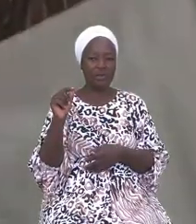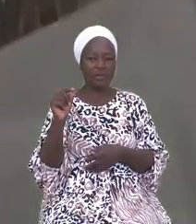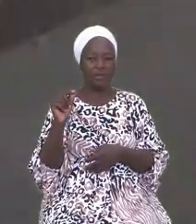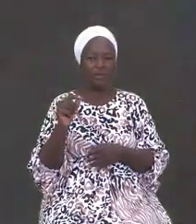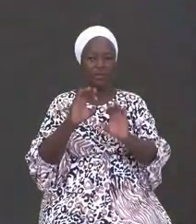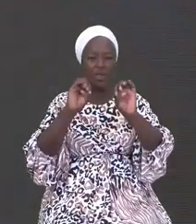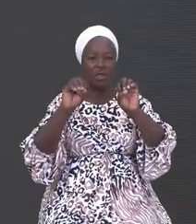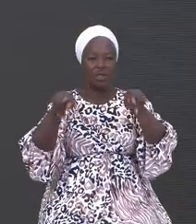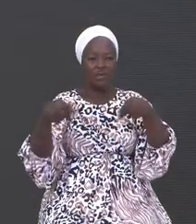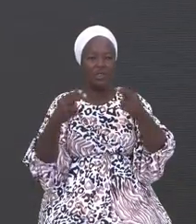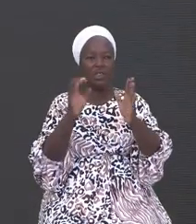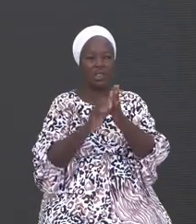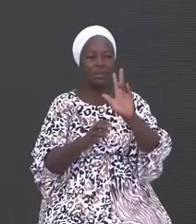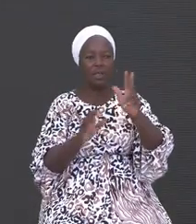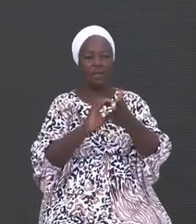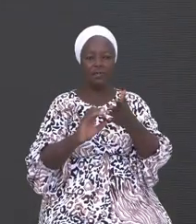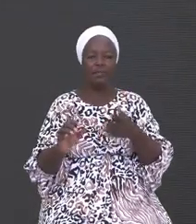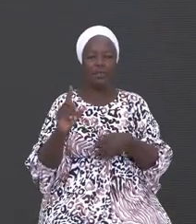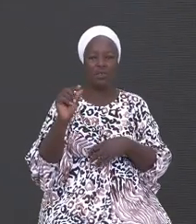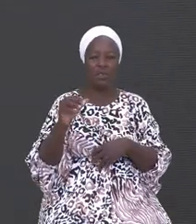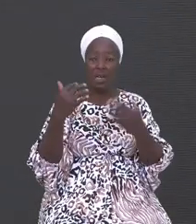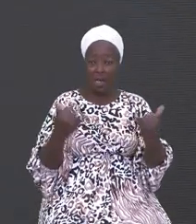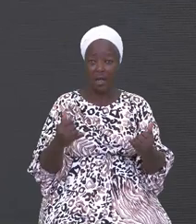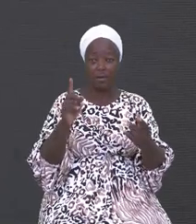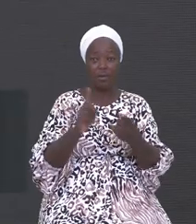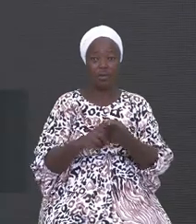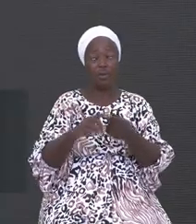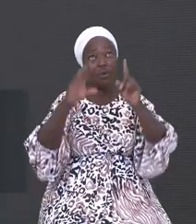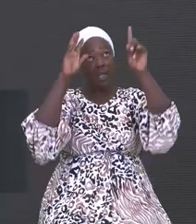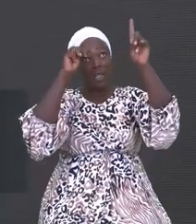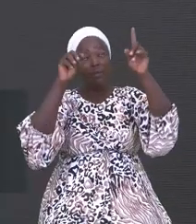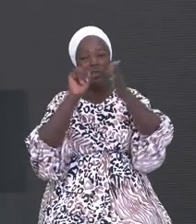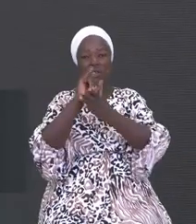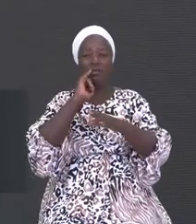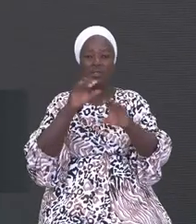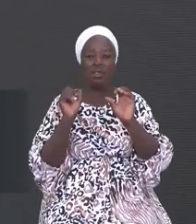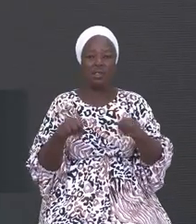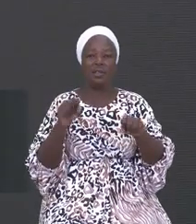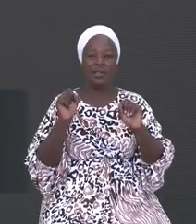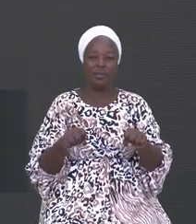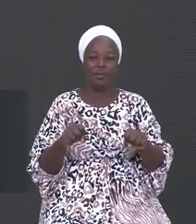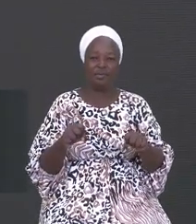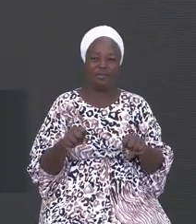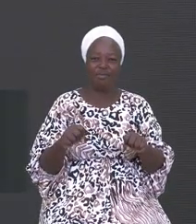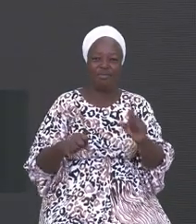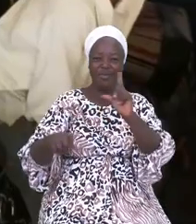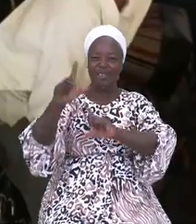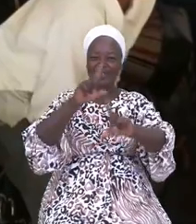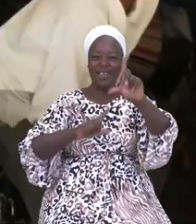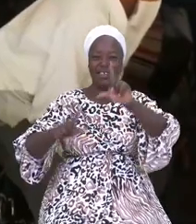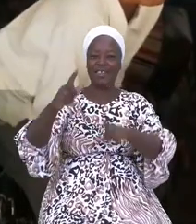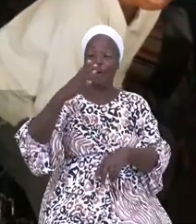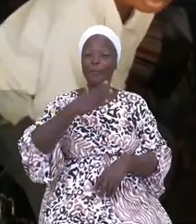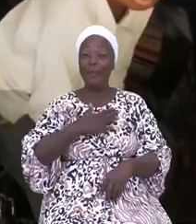verse 20. Now unto him that is able. Somebody says, my God is